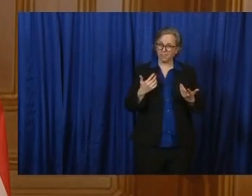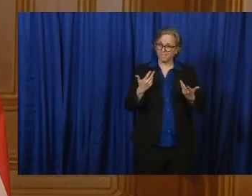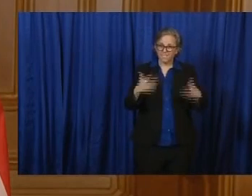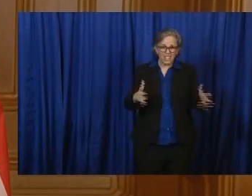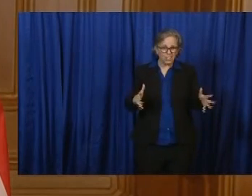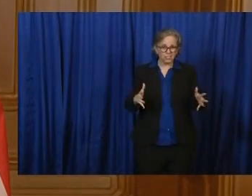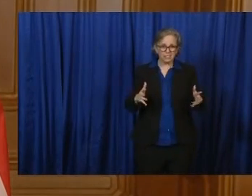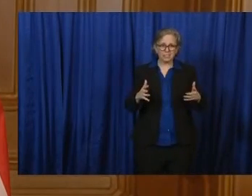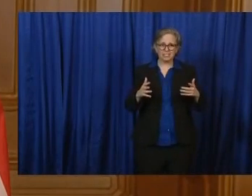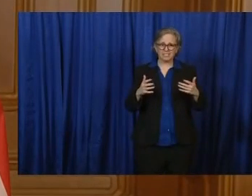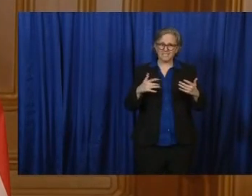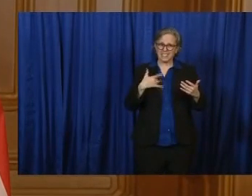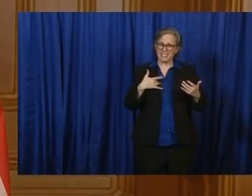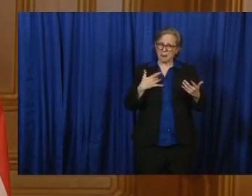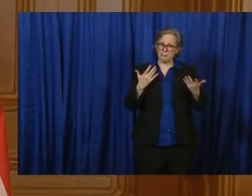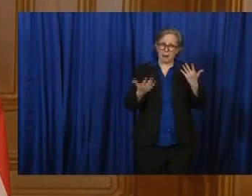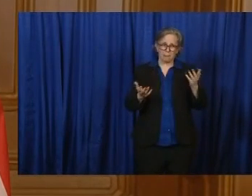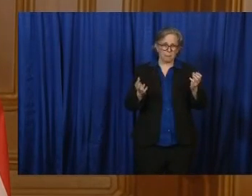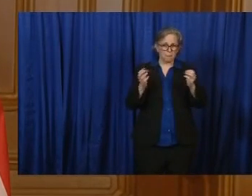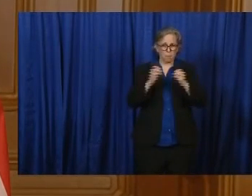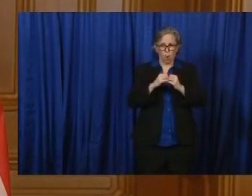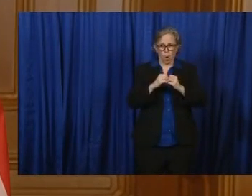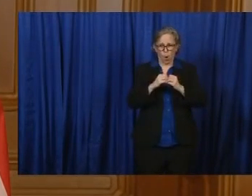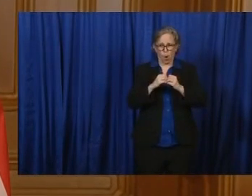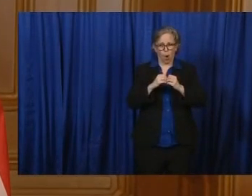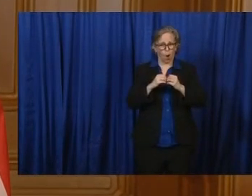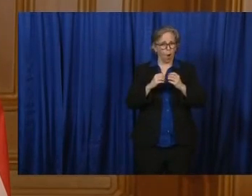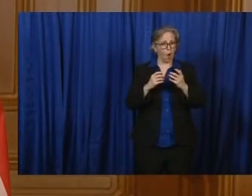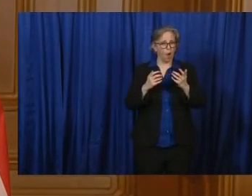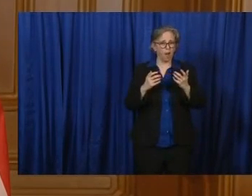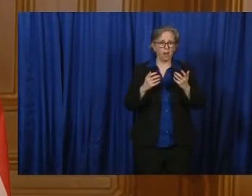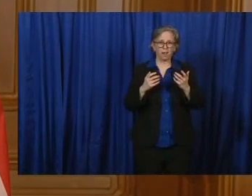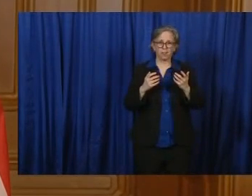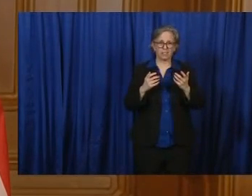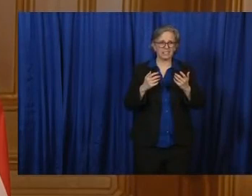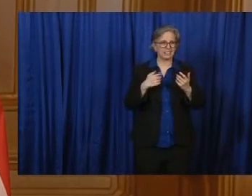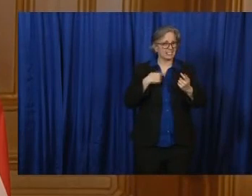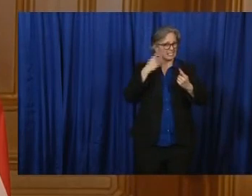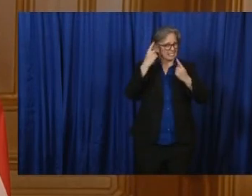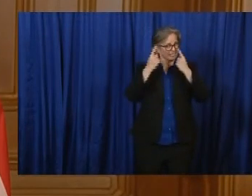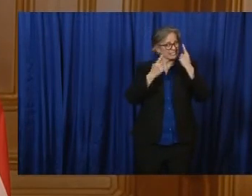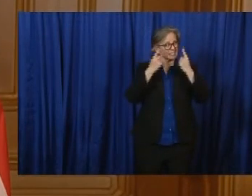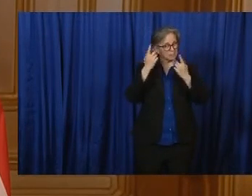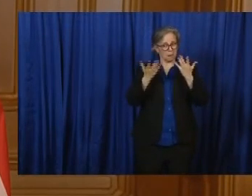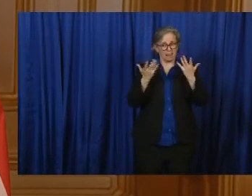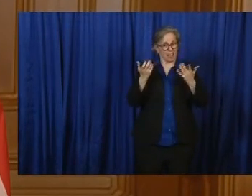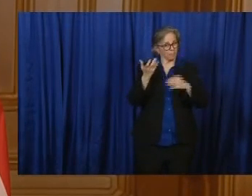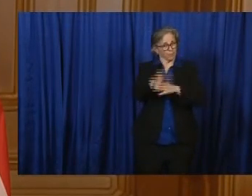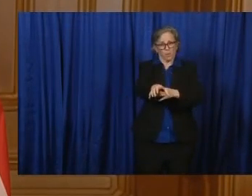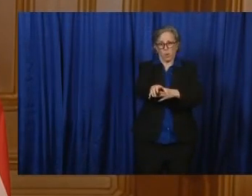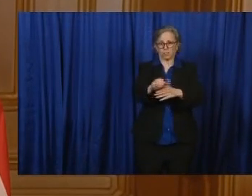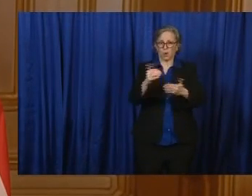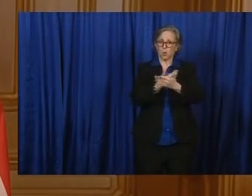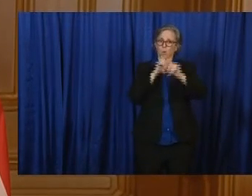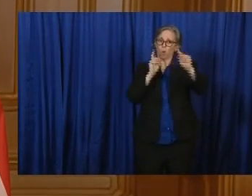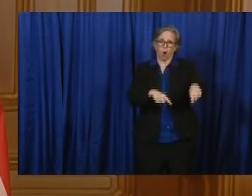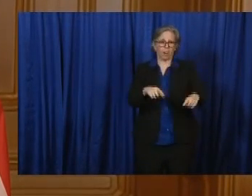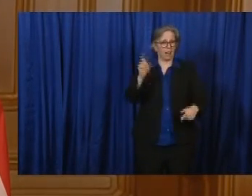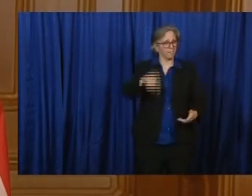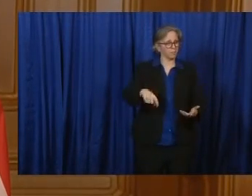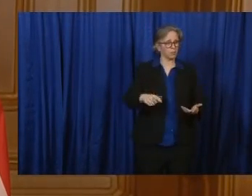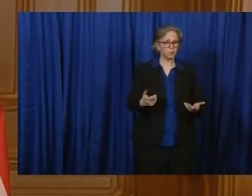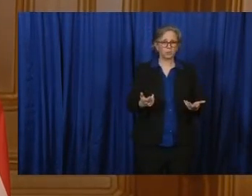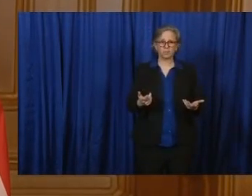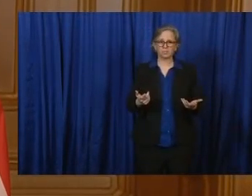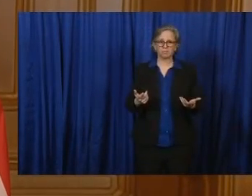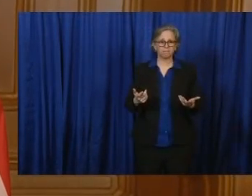more? But certainly, and we're looking at that. But certainly, it goes back to what we've been